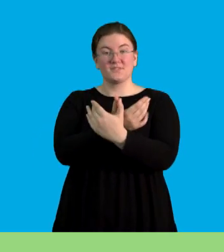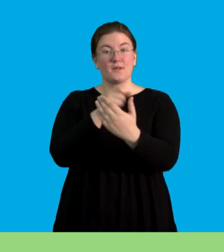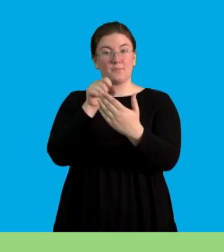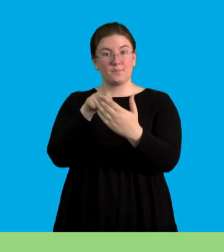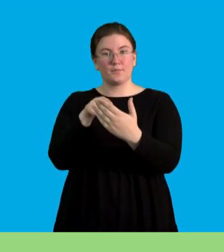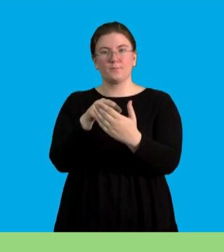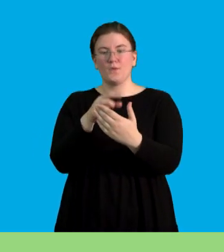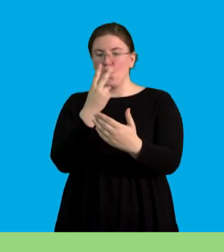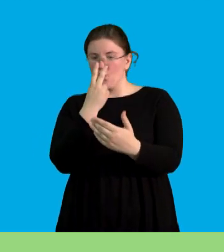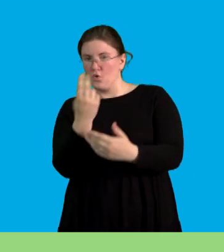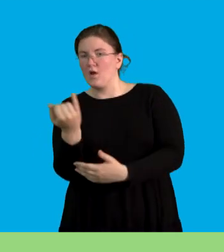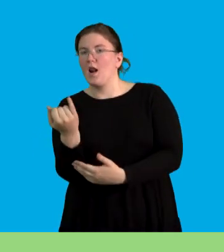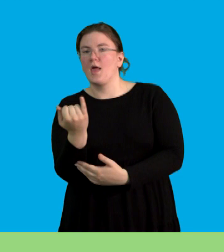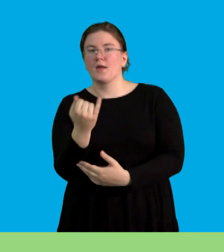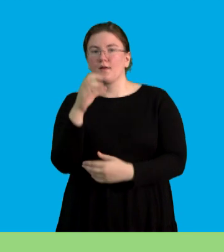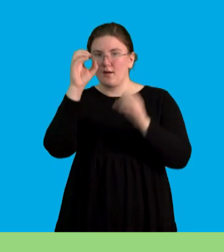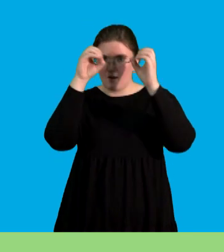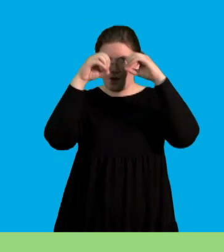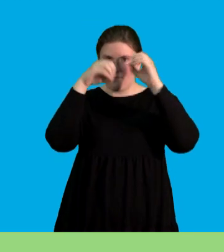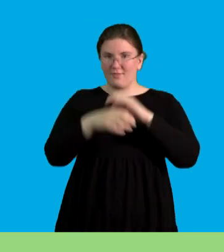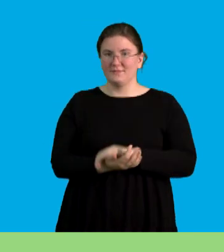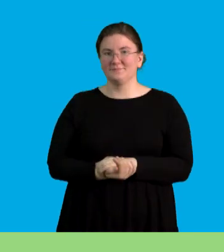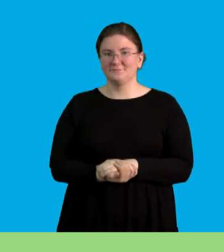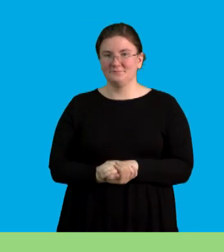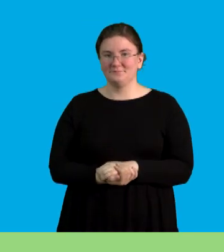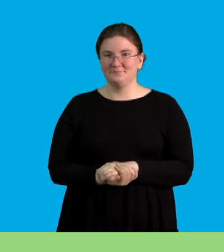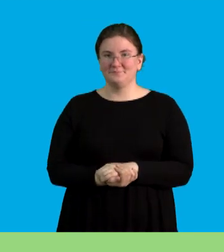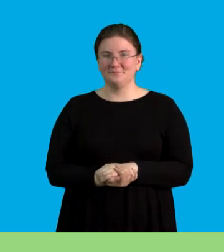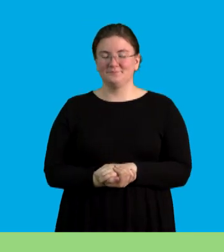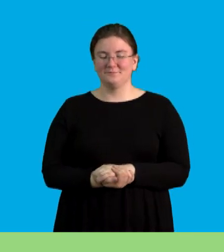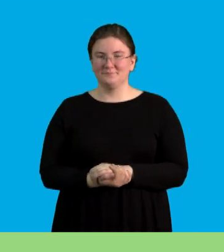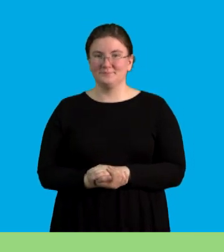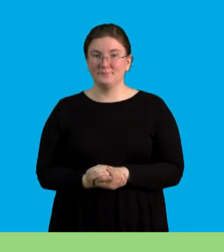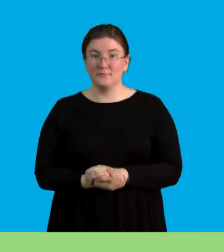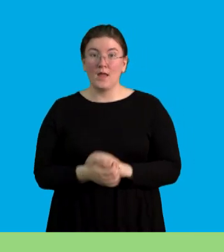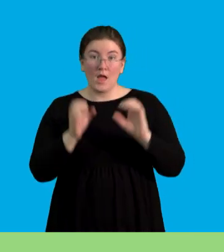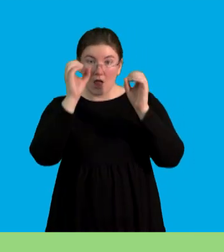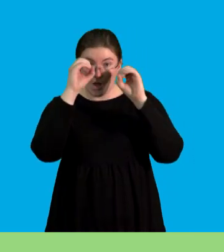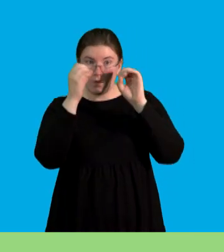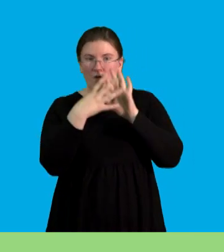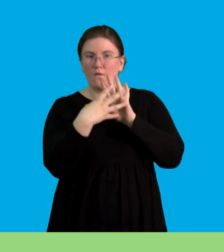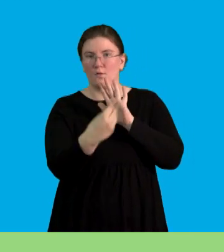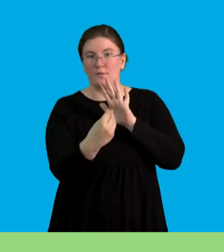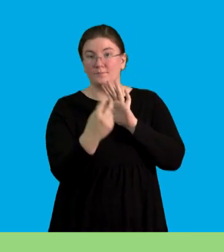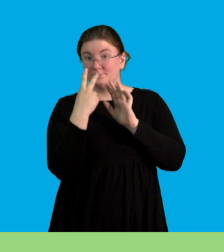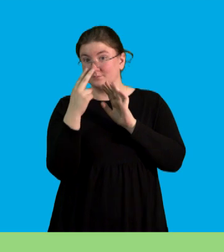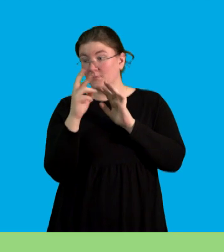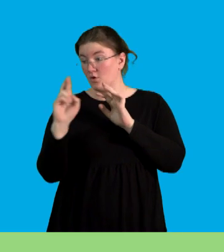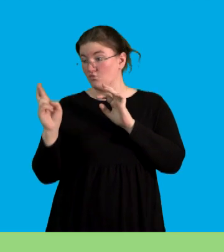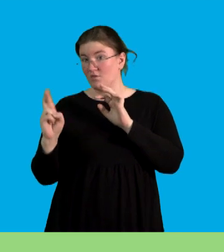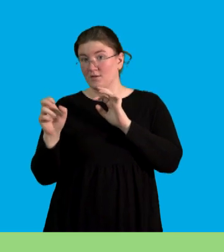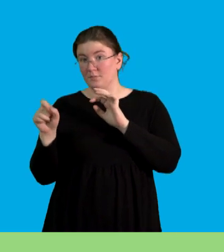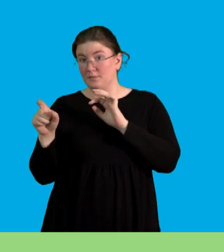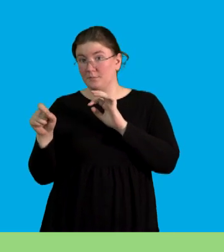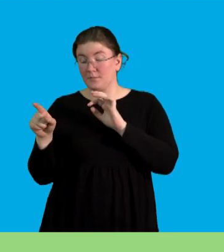resemble the image of an owl. Okay, so here on the right are owl butterflies mimicking